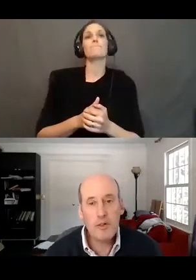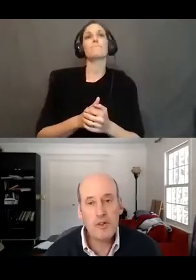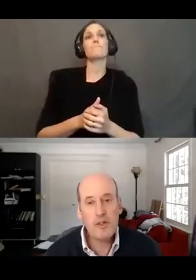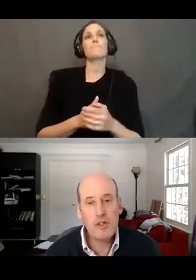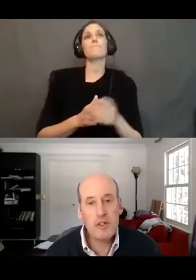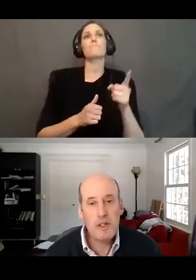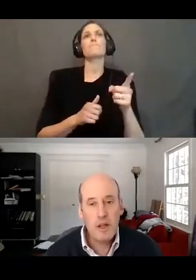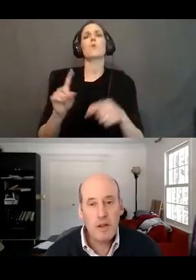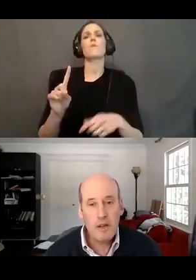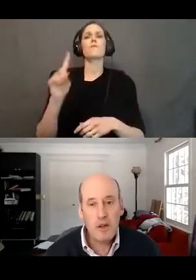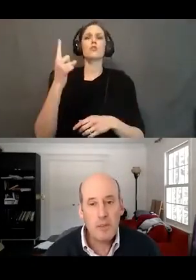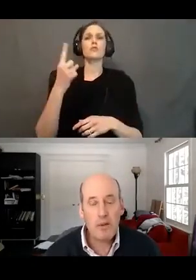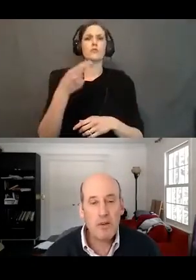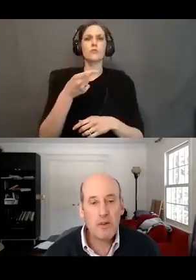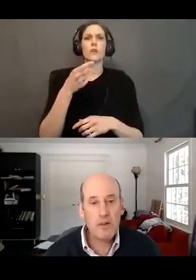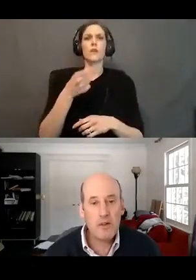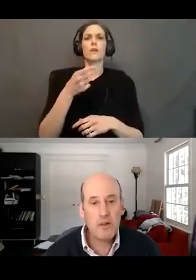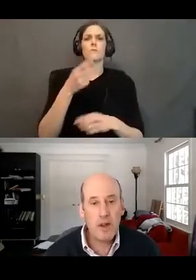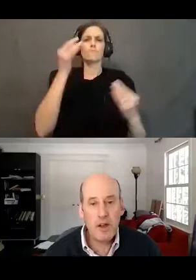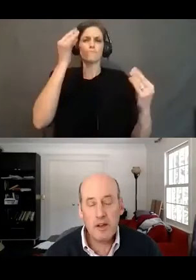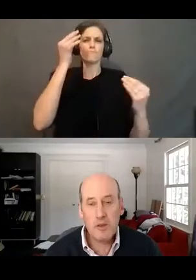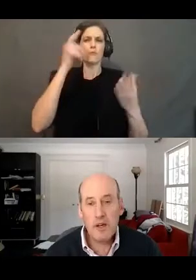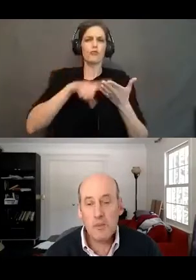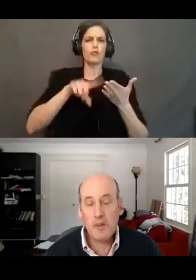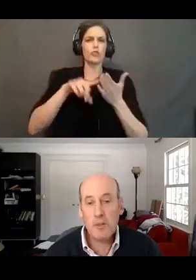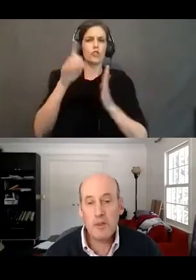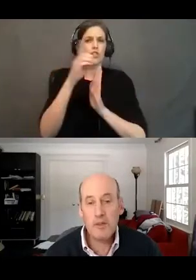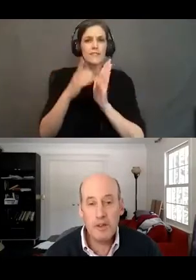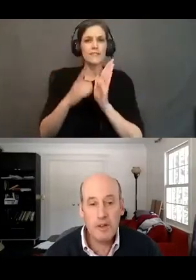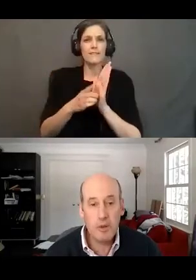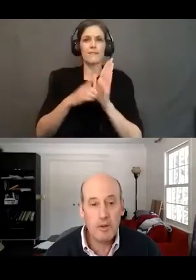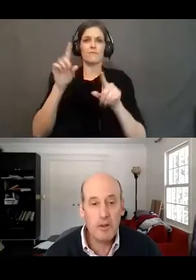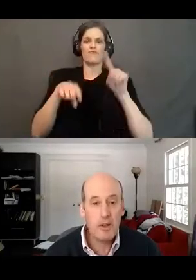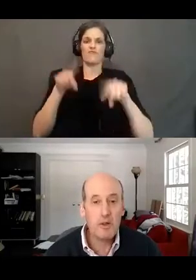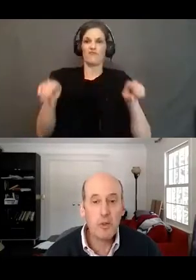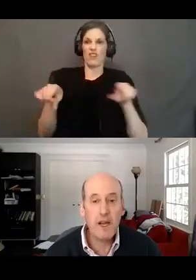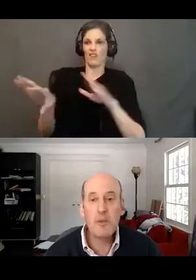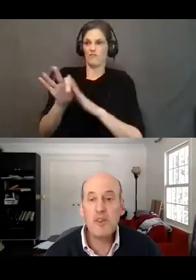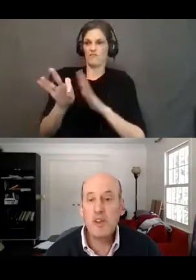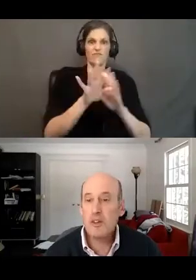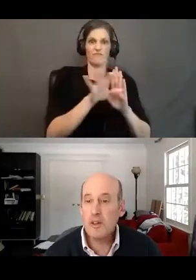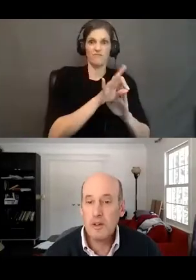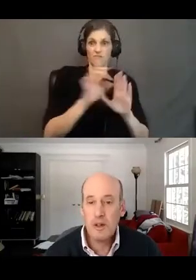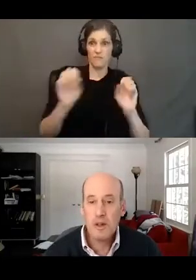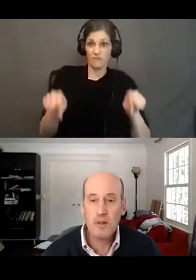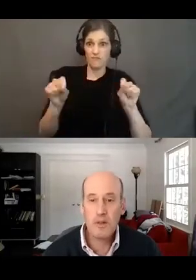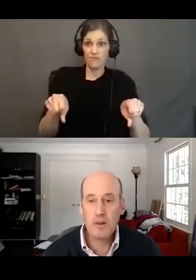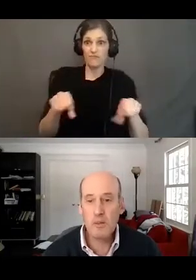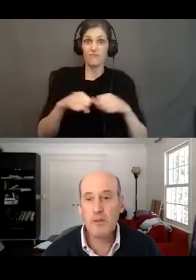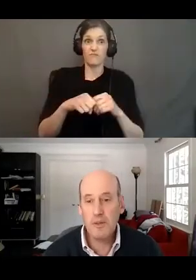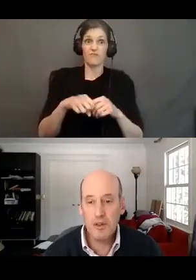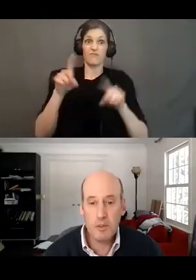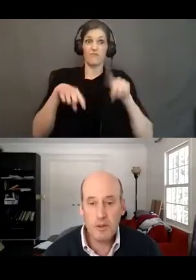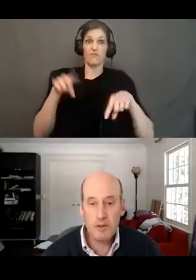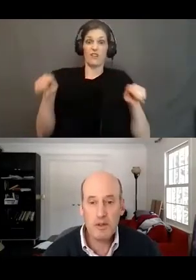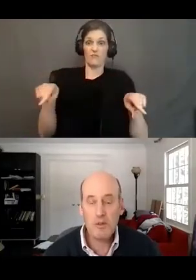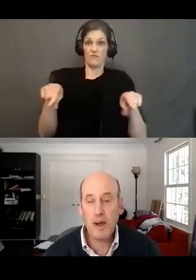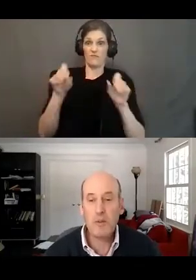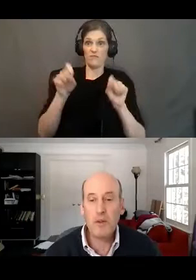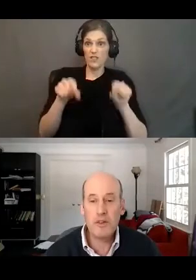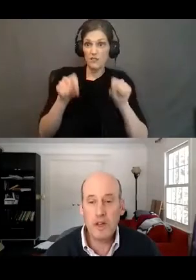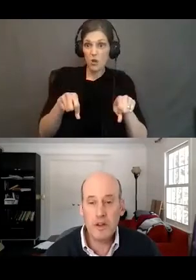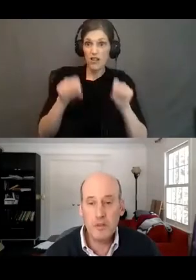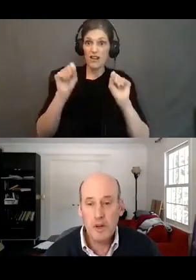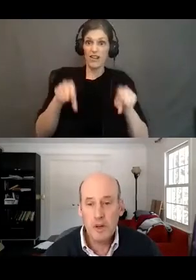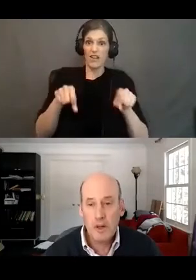So the first is thinking about research design. Is random sampling feasible? Is randomization of the treatment feasible? Can you